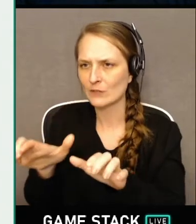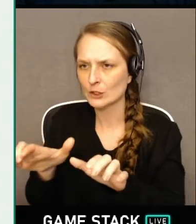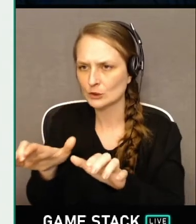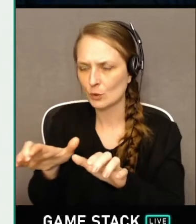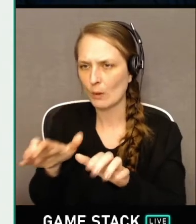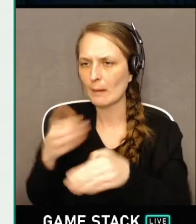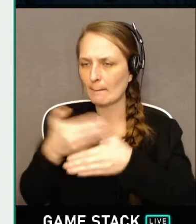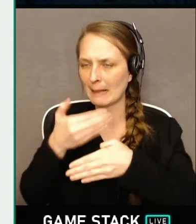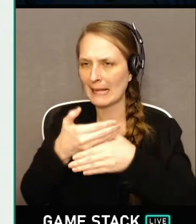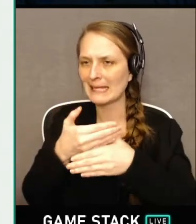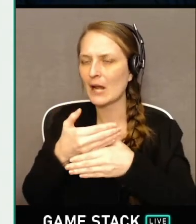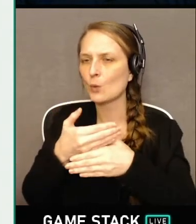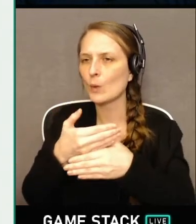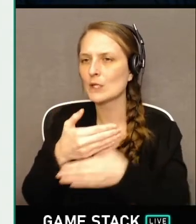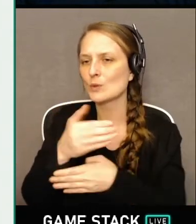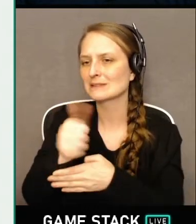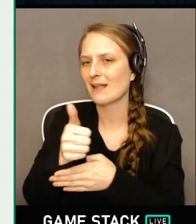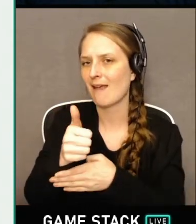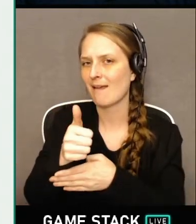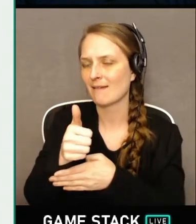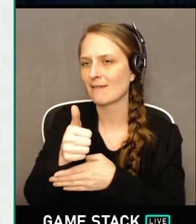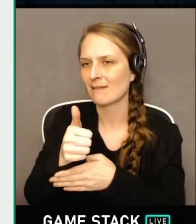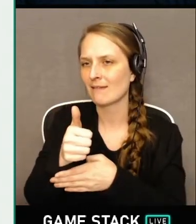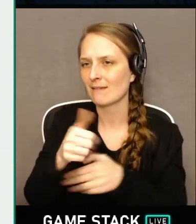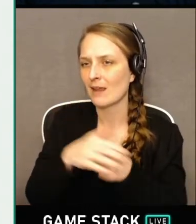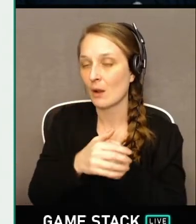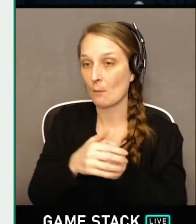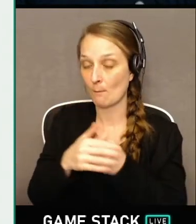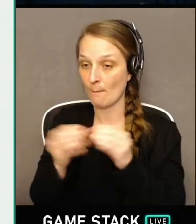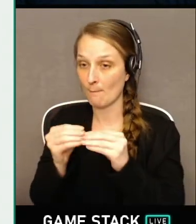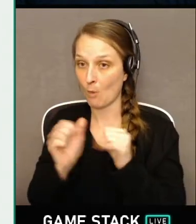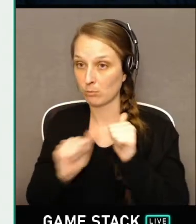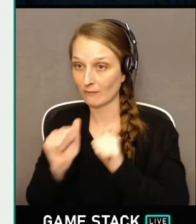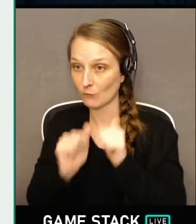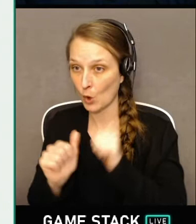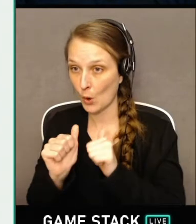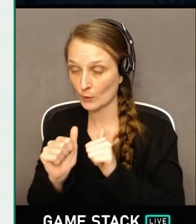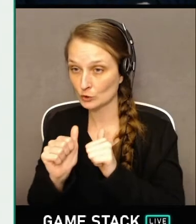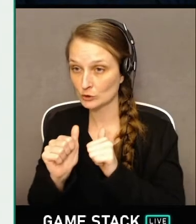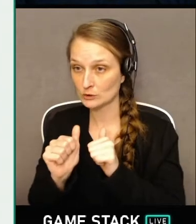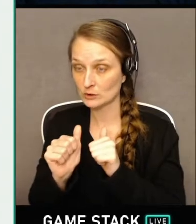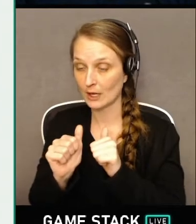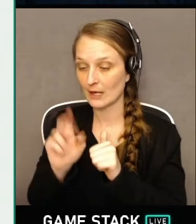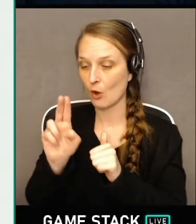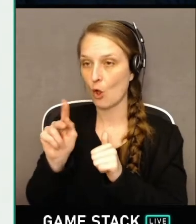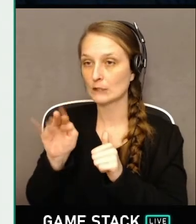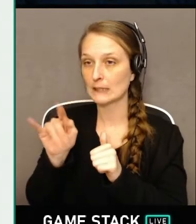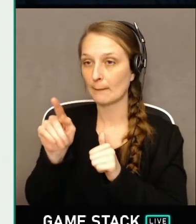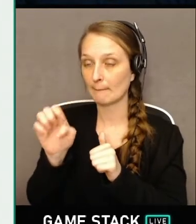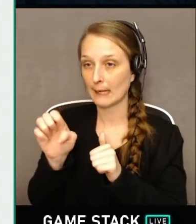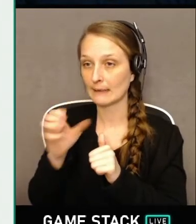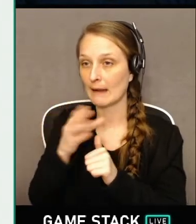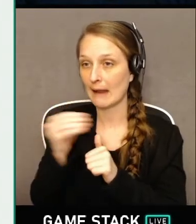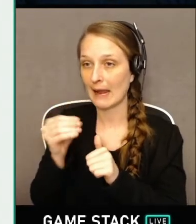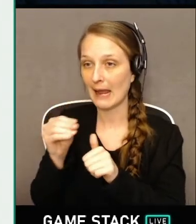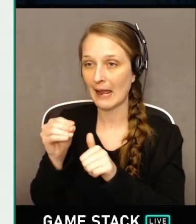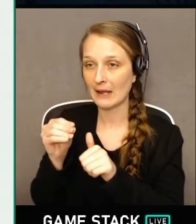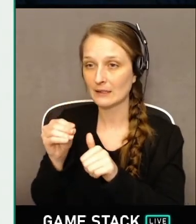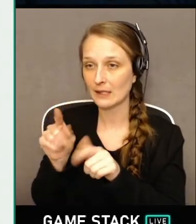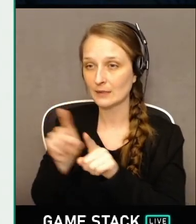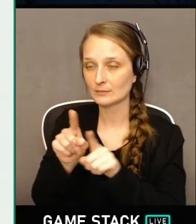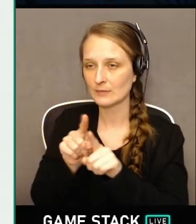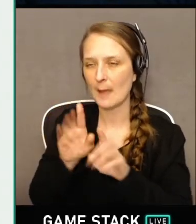10 devices, view gaming performance, validate DX12 Ultimate, and even shut down background